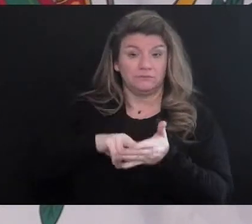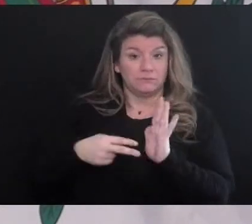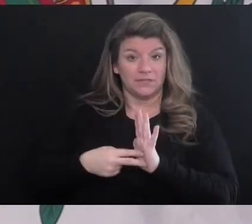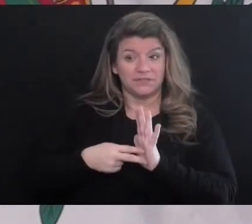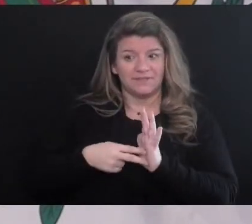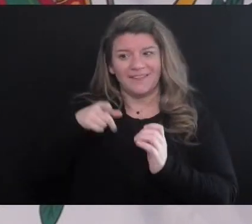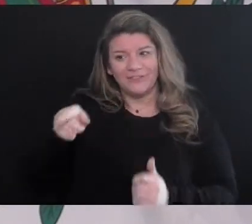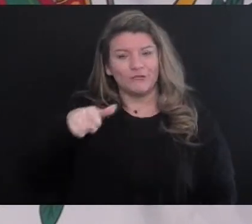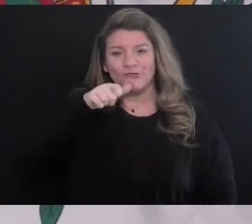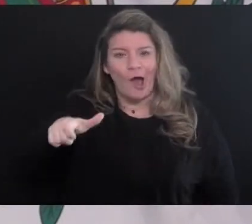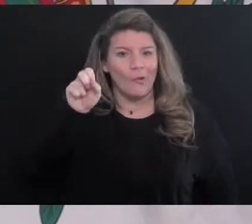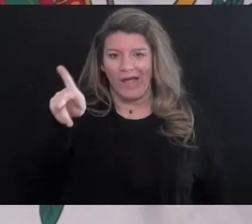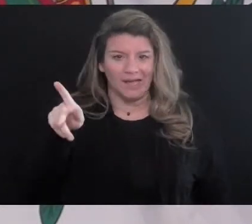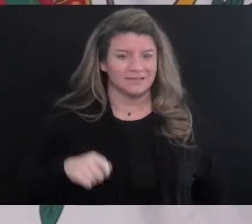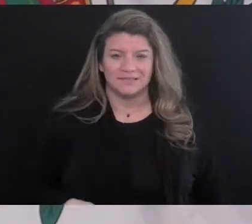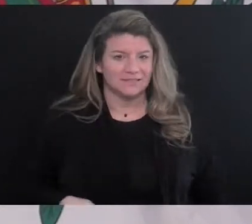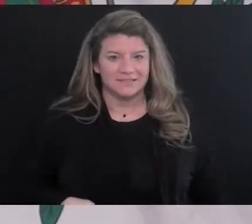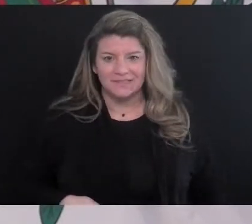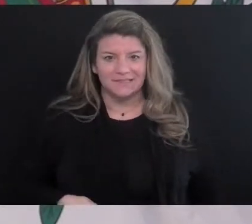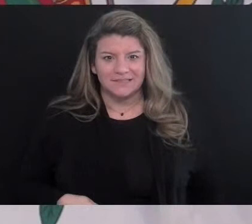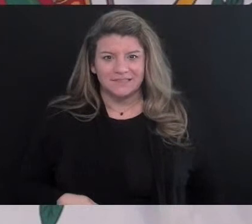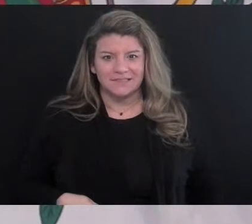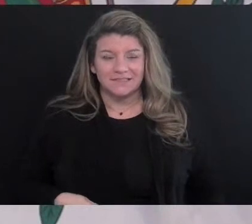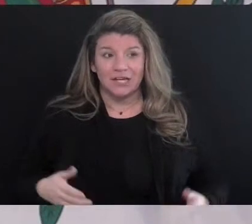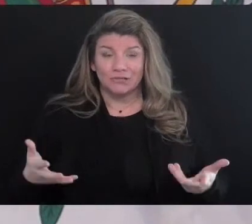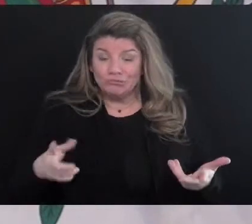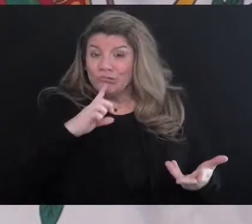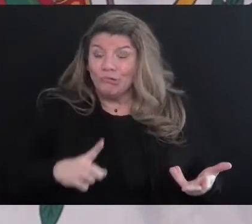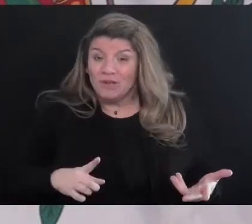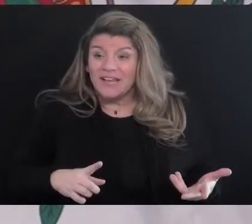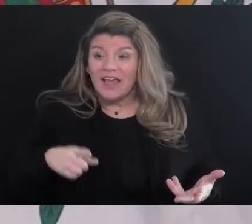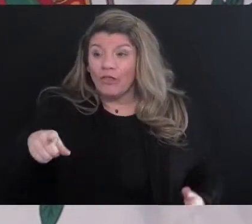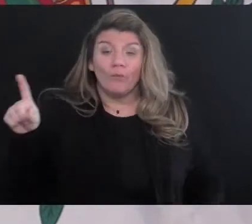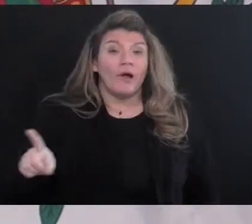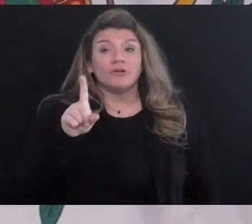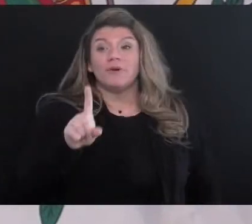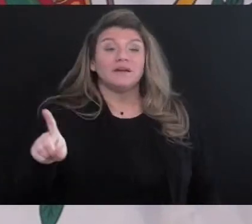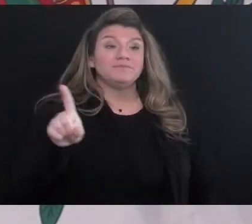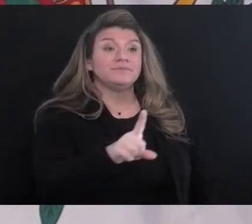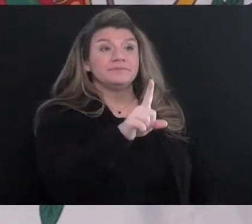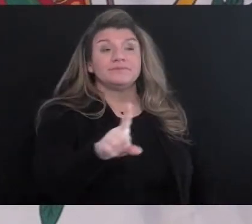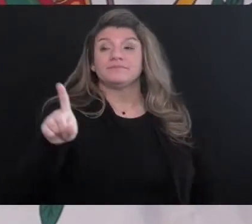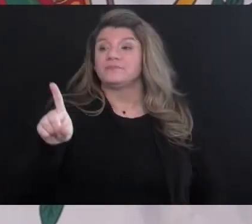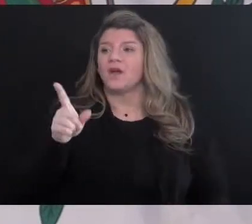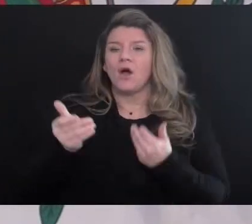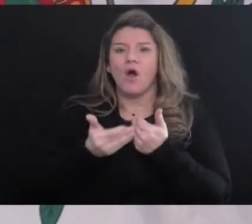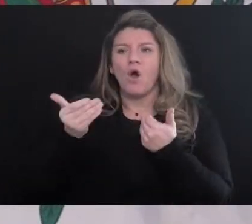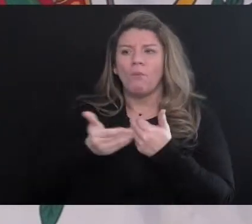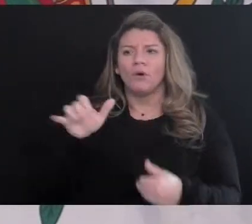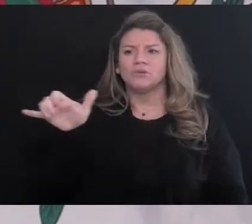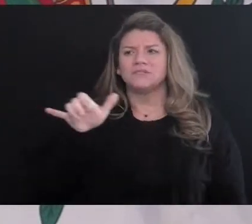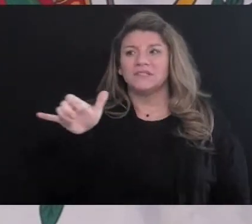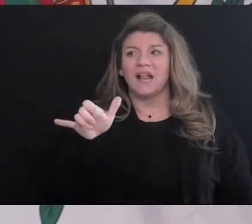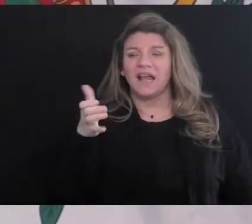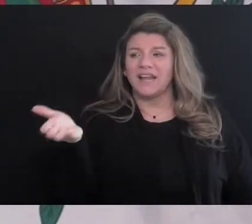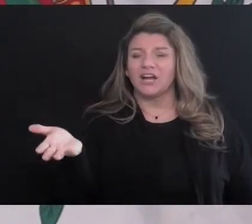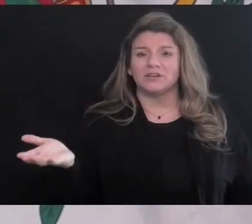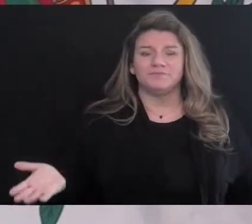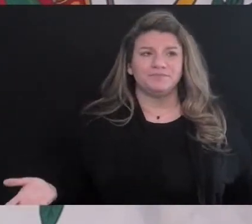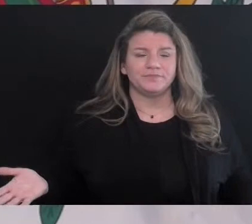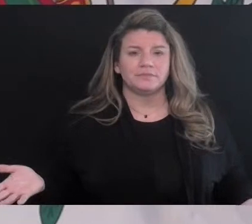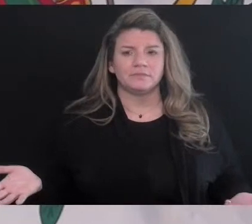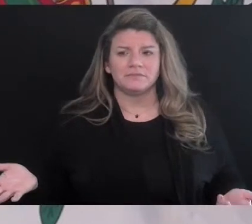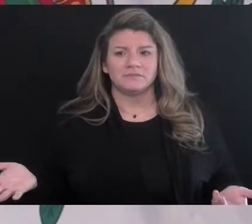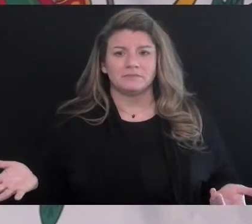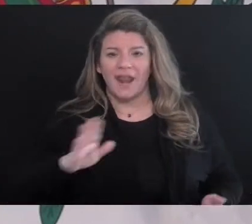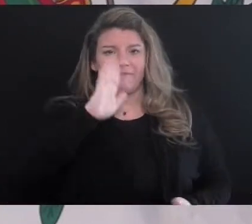okay. They're not okay. Really and truly, they're walking around almost as if they were, for the most part, not ever